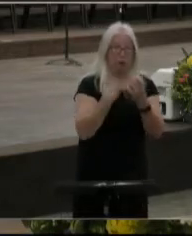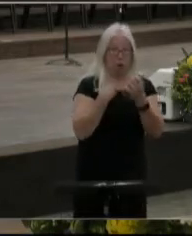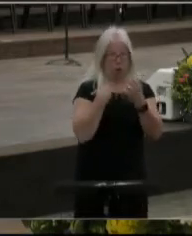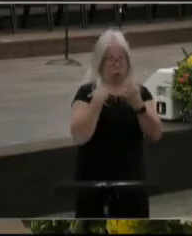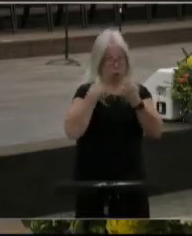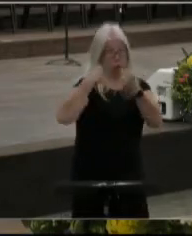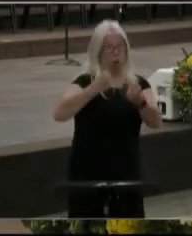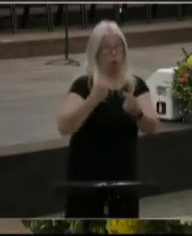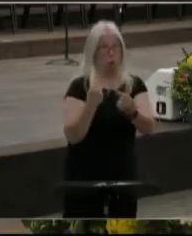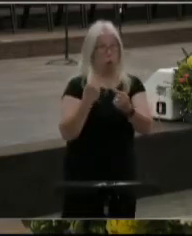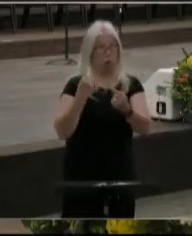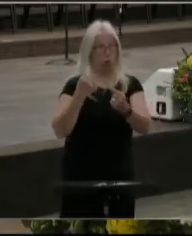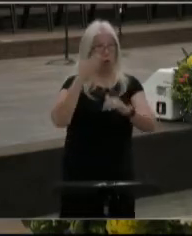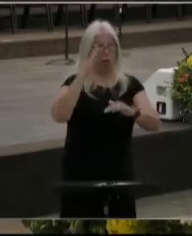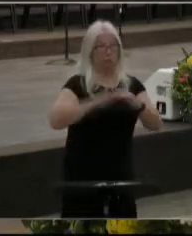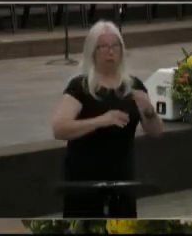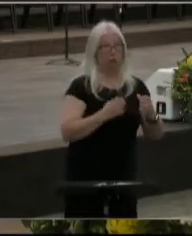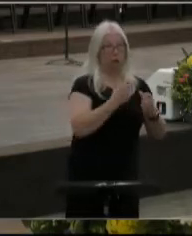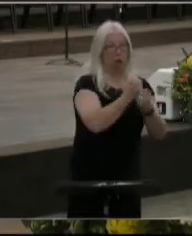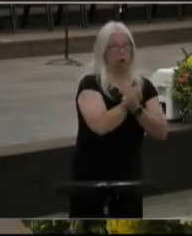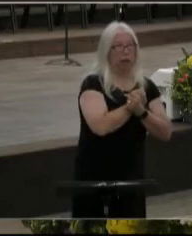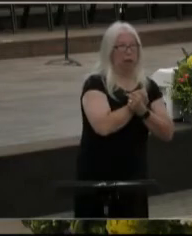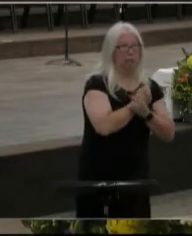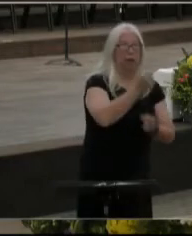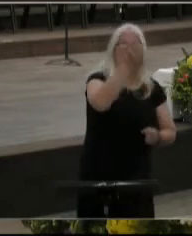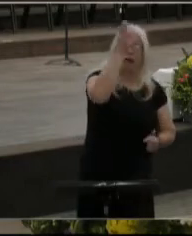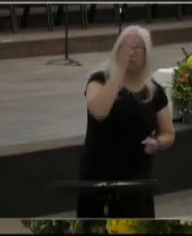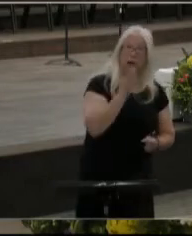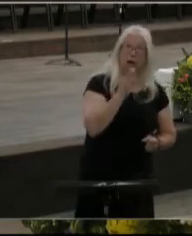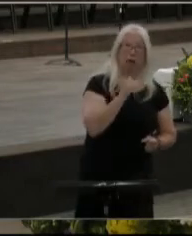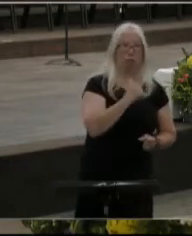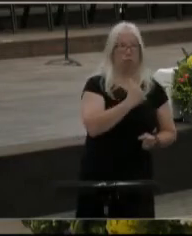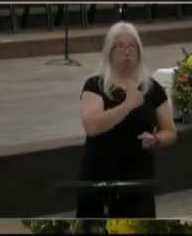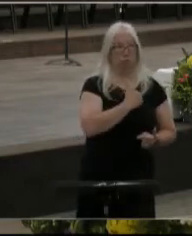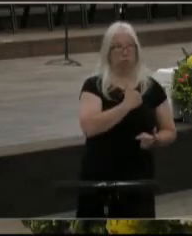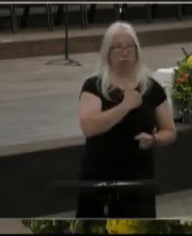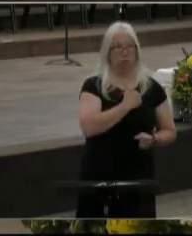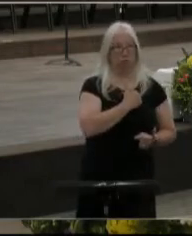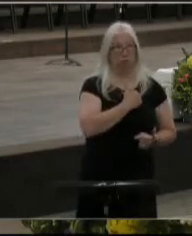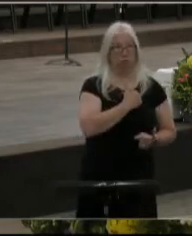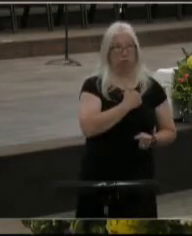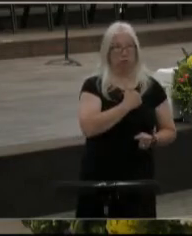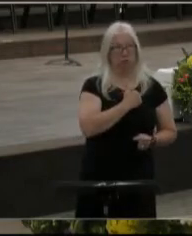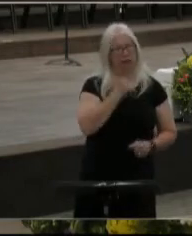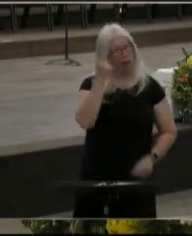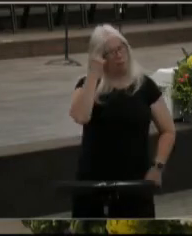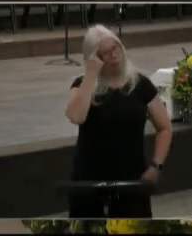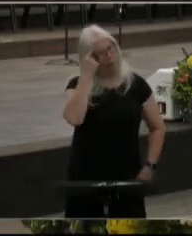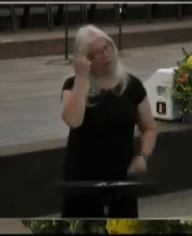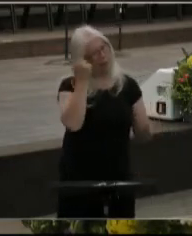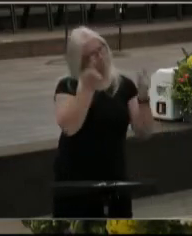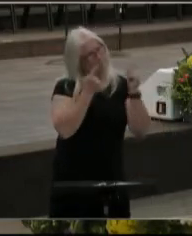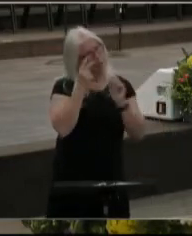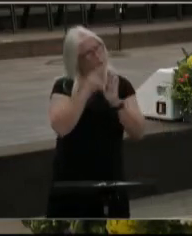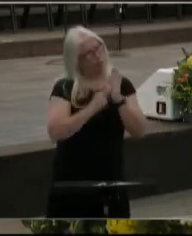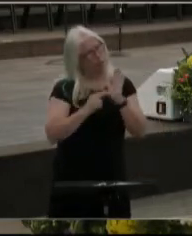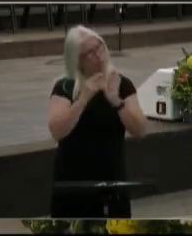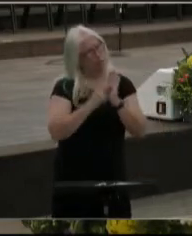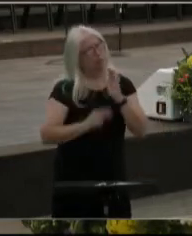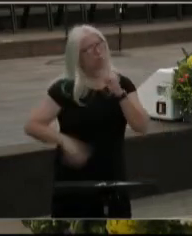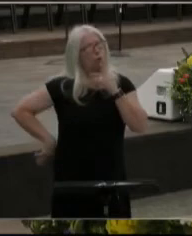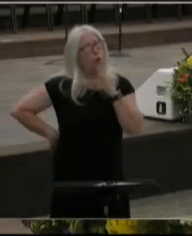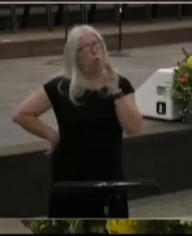stronger than your love of God or souls? And I'm sitting there and I'm reading this. I'm